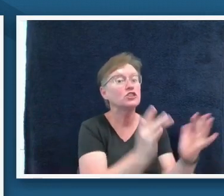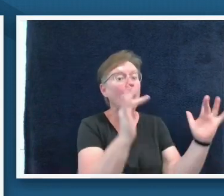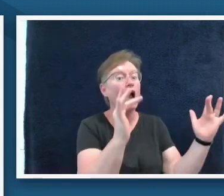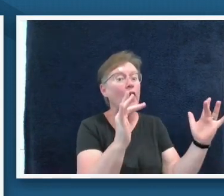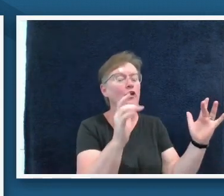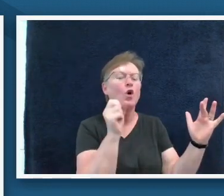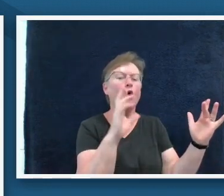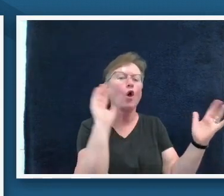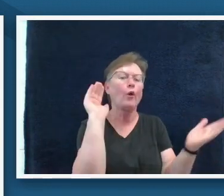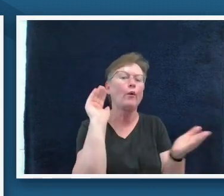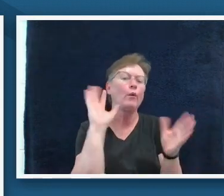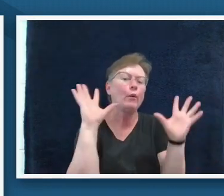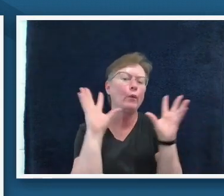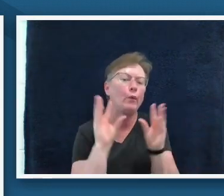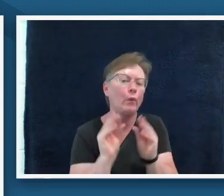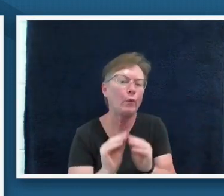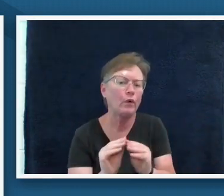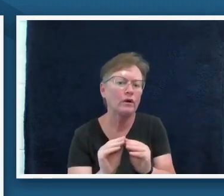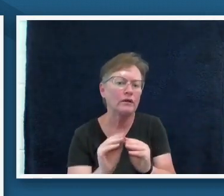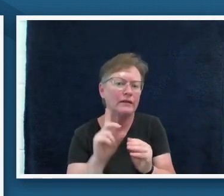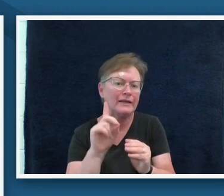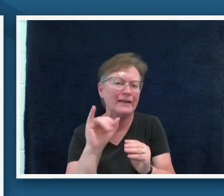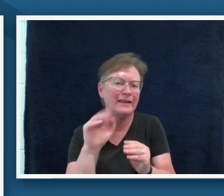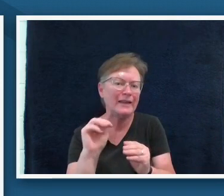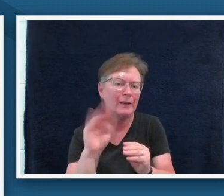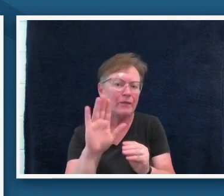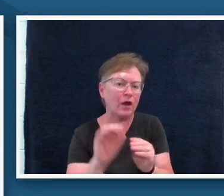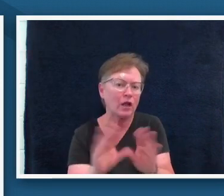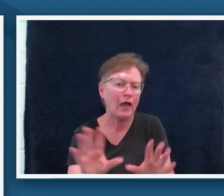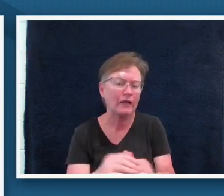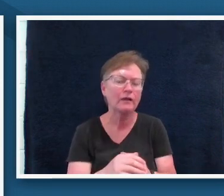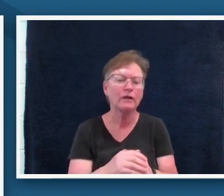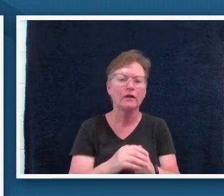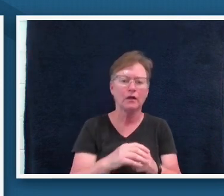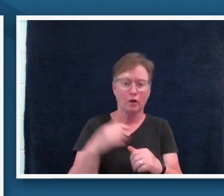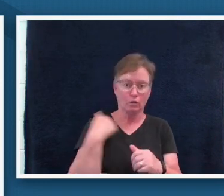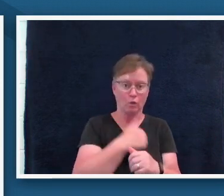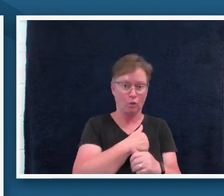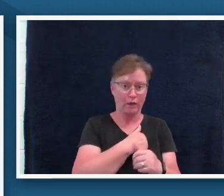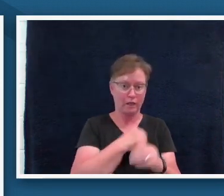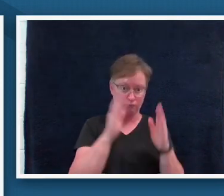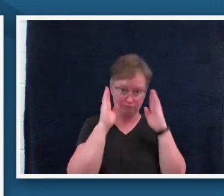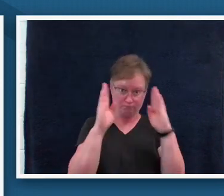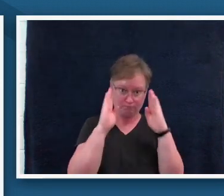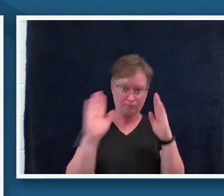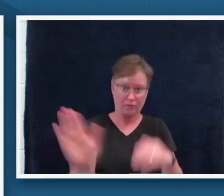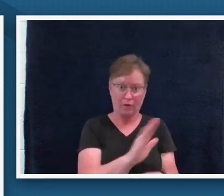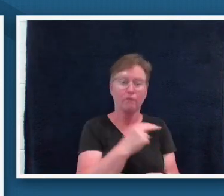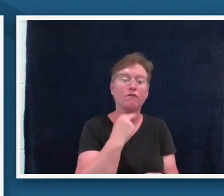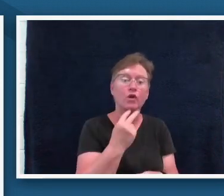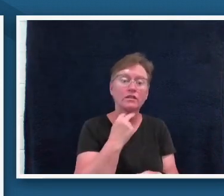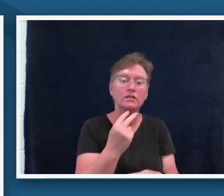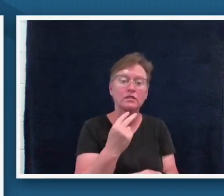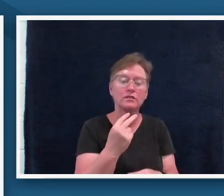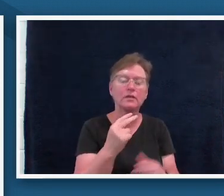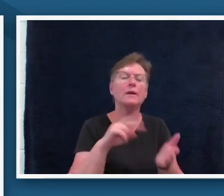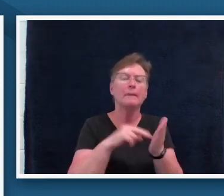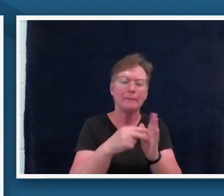And when we center their voices, we give ourselves the best chance possible of helping them